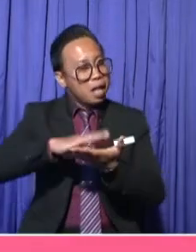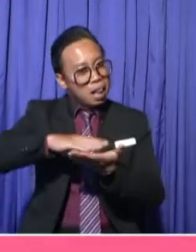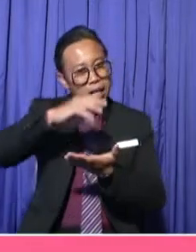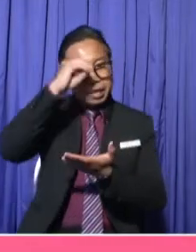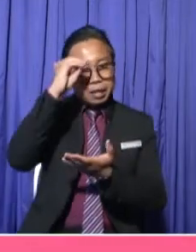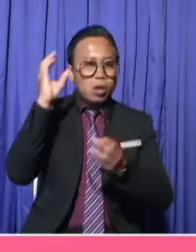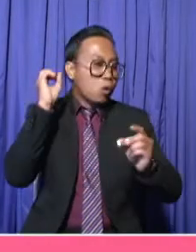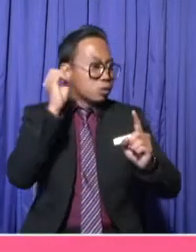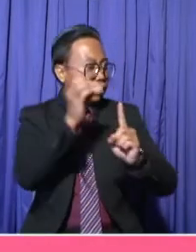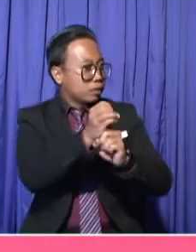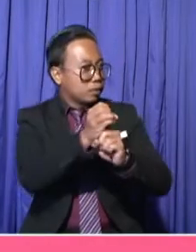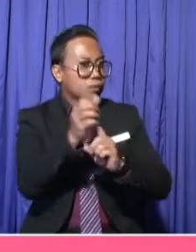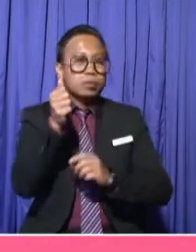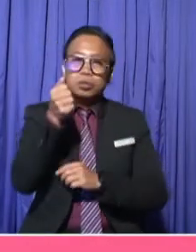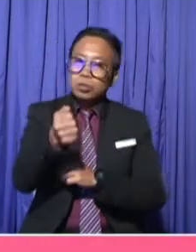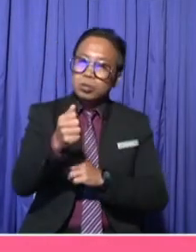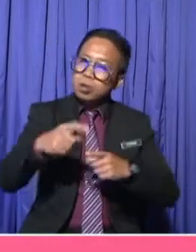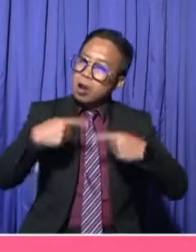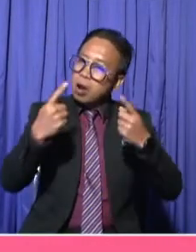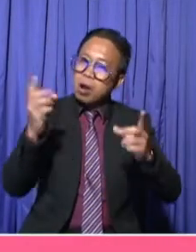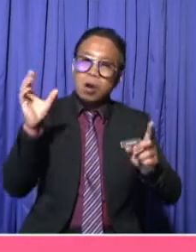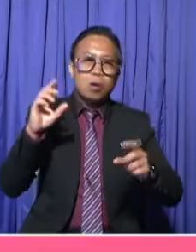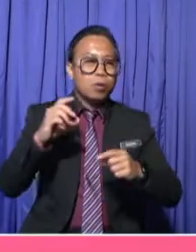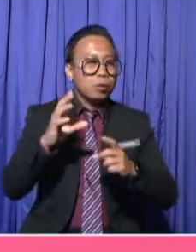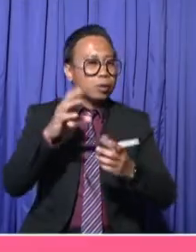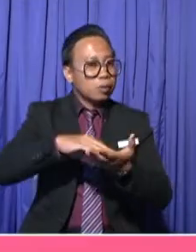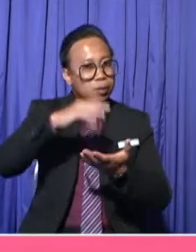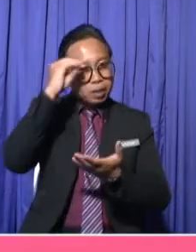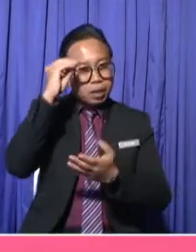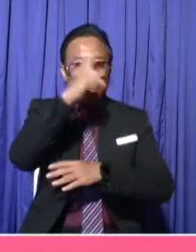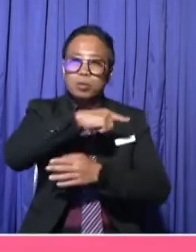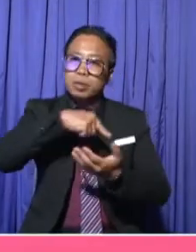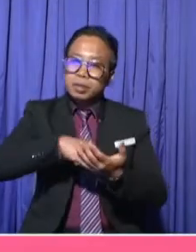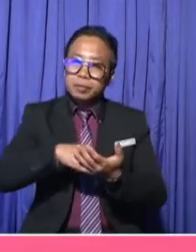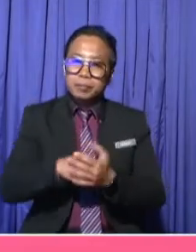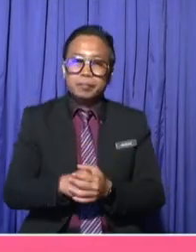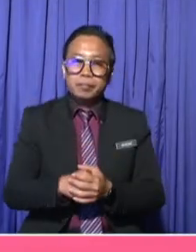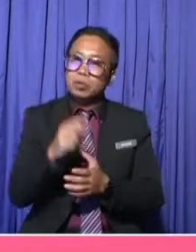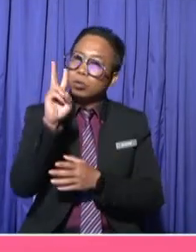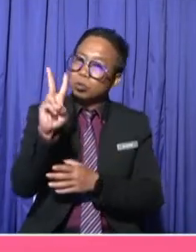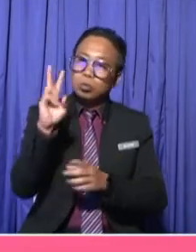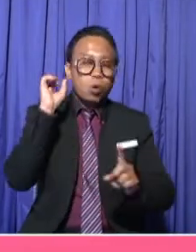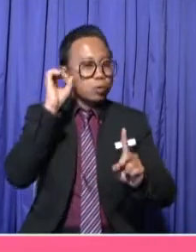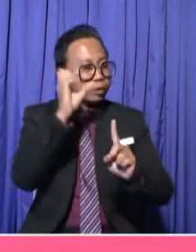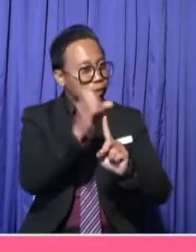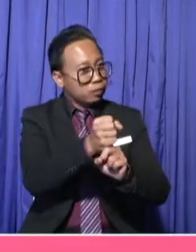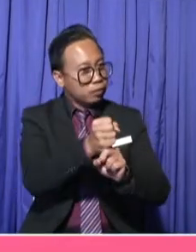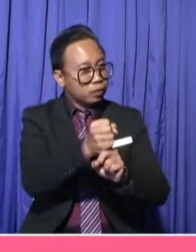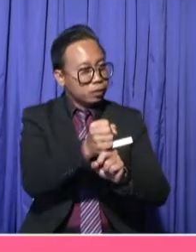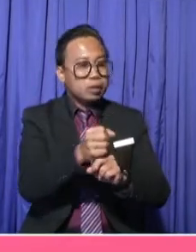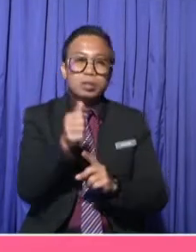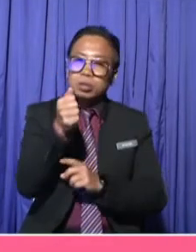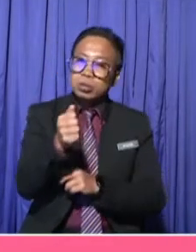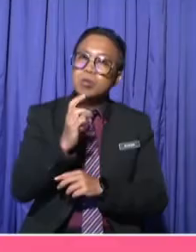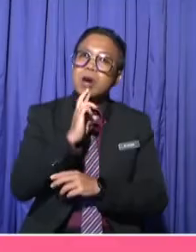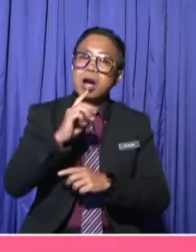objectives that you are going to learn for today. There are two objectives that you are going